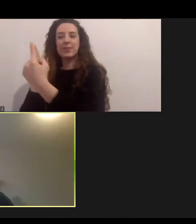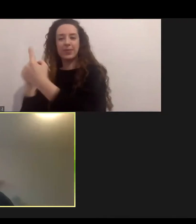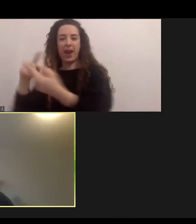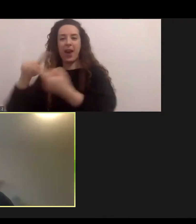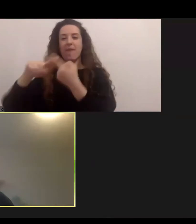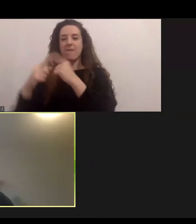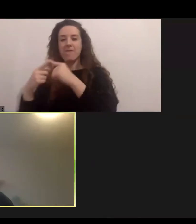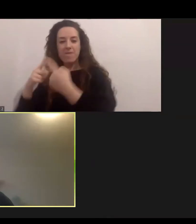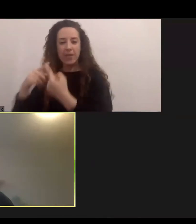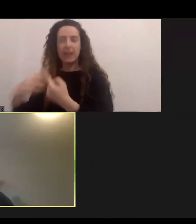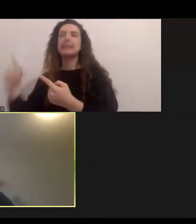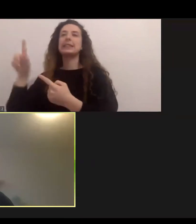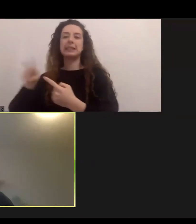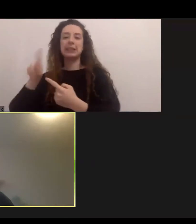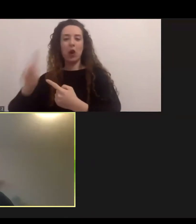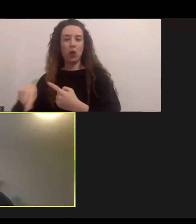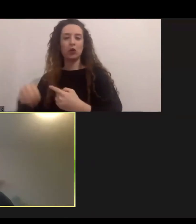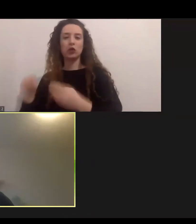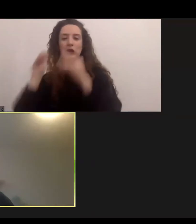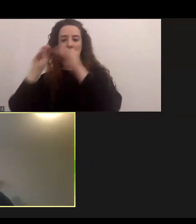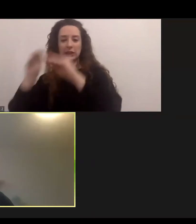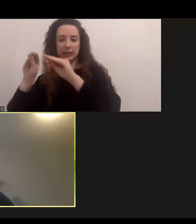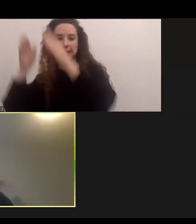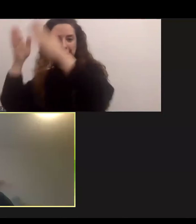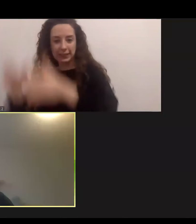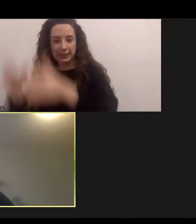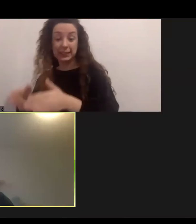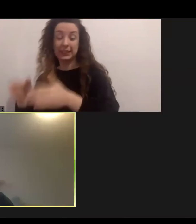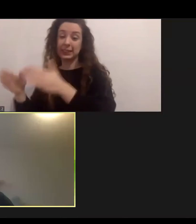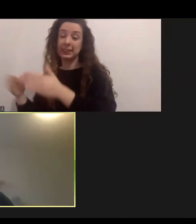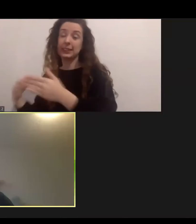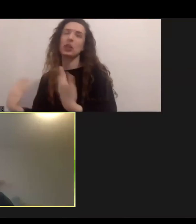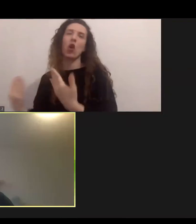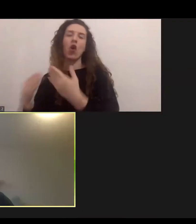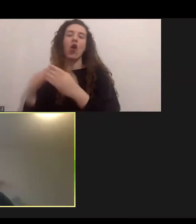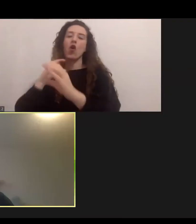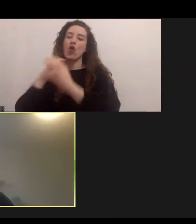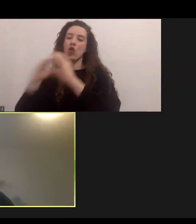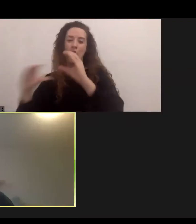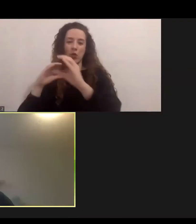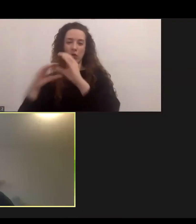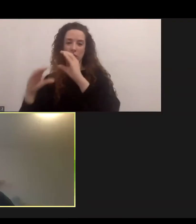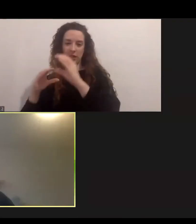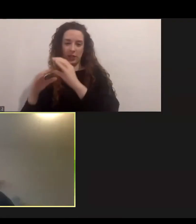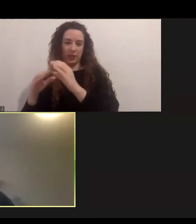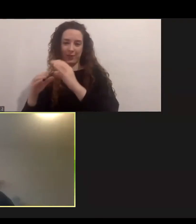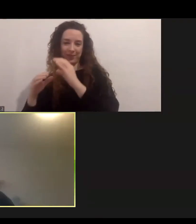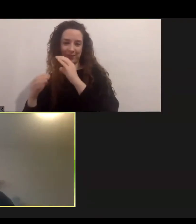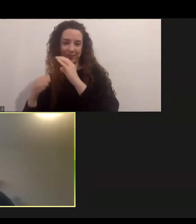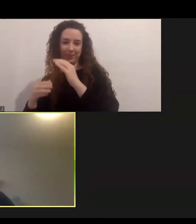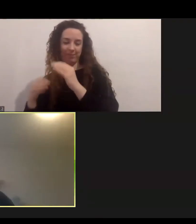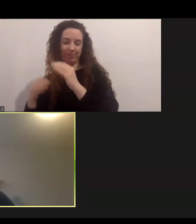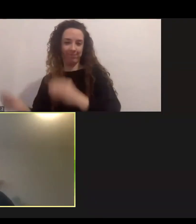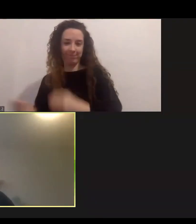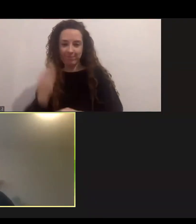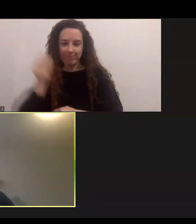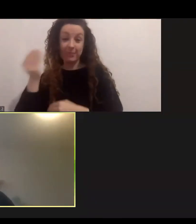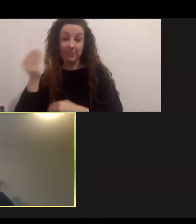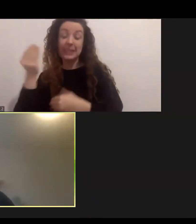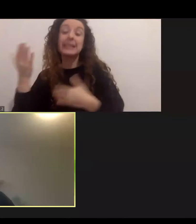face-to-face classes, etc.? So can you put one or two advantages and disadvantages of this kind